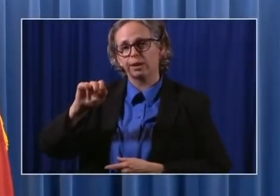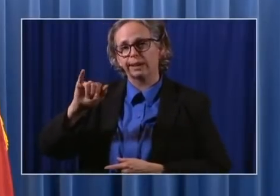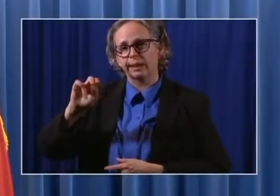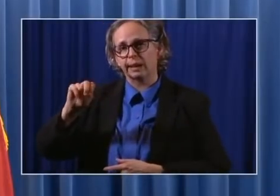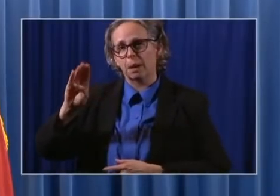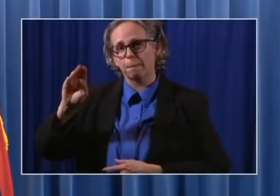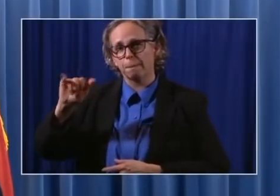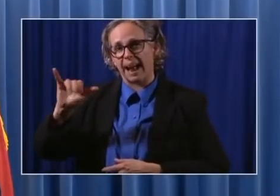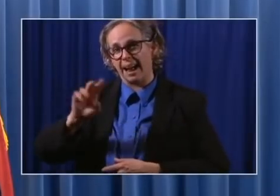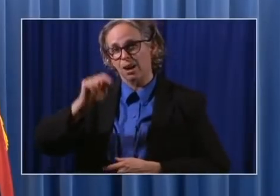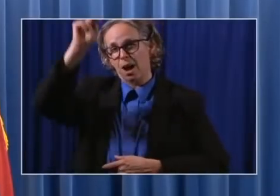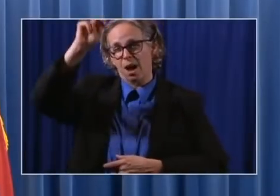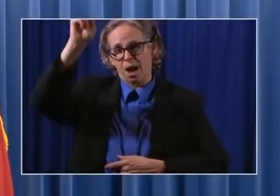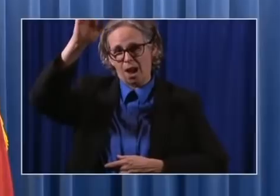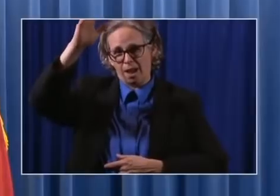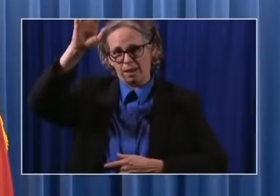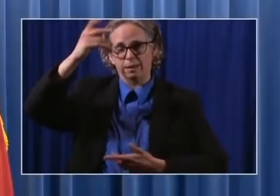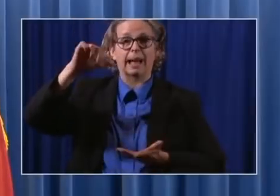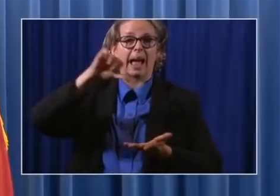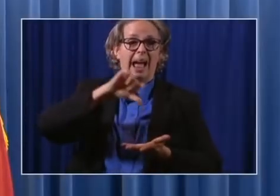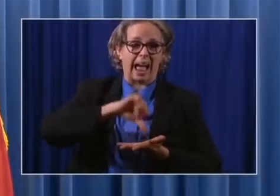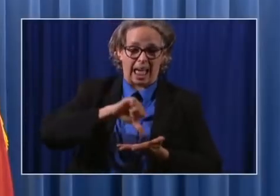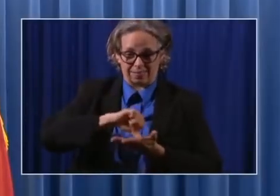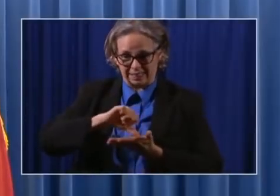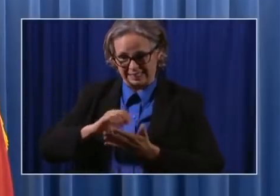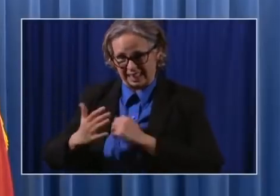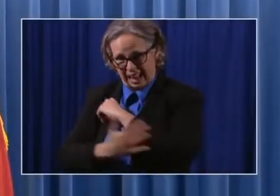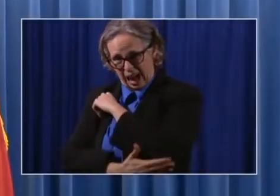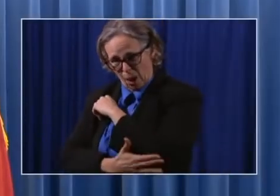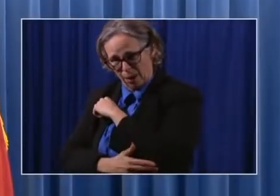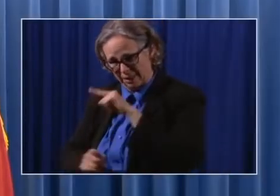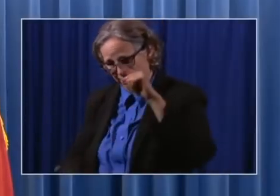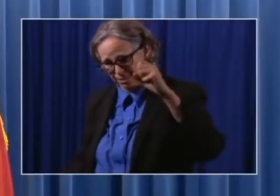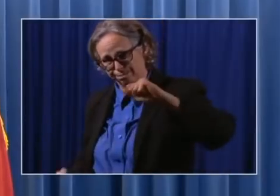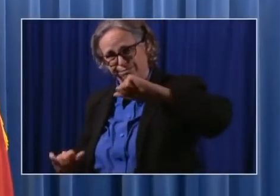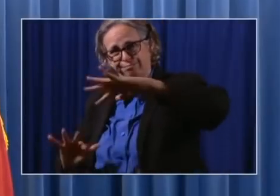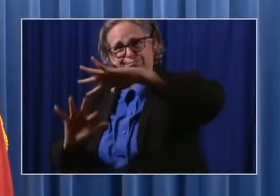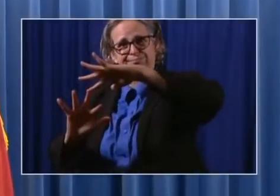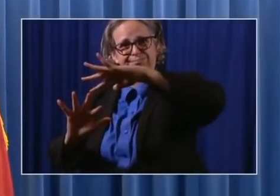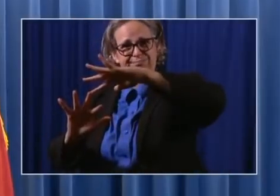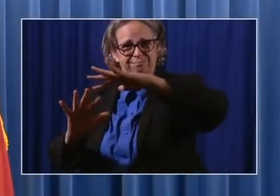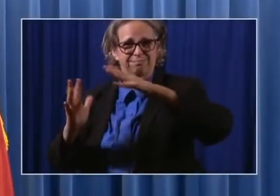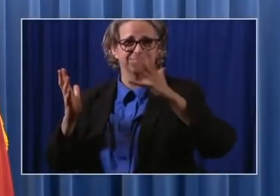to socialize and then returned home and spread the virus.